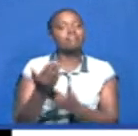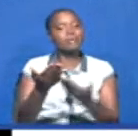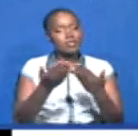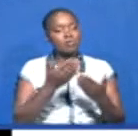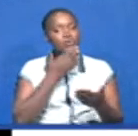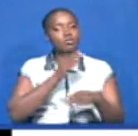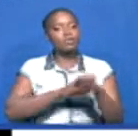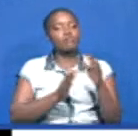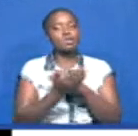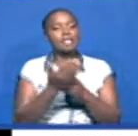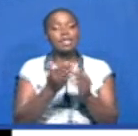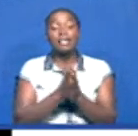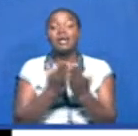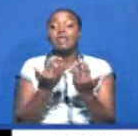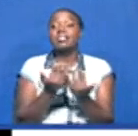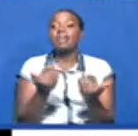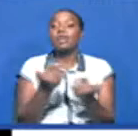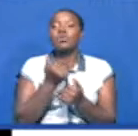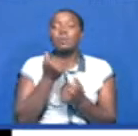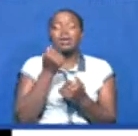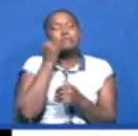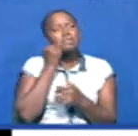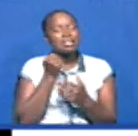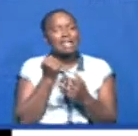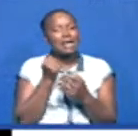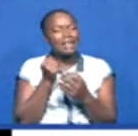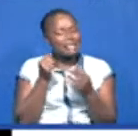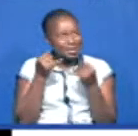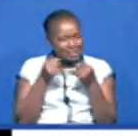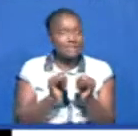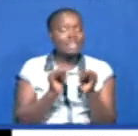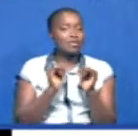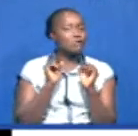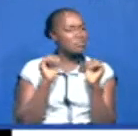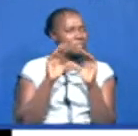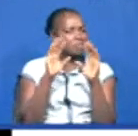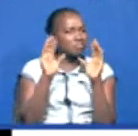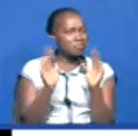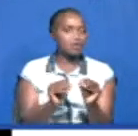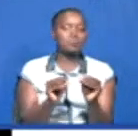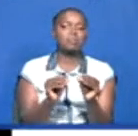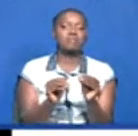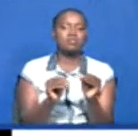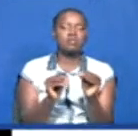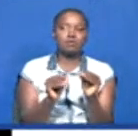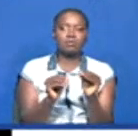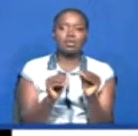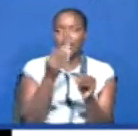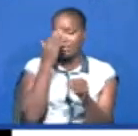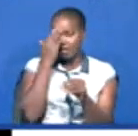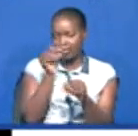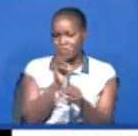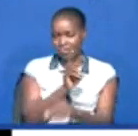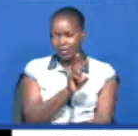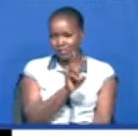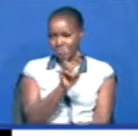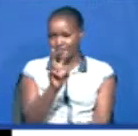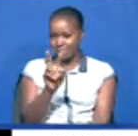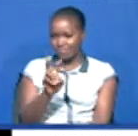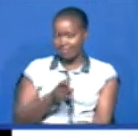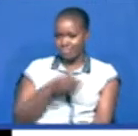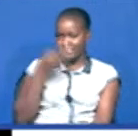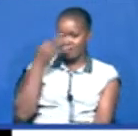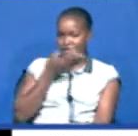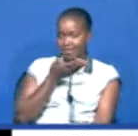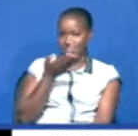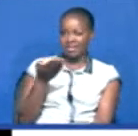And because we are dull, I will try to be as much as possible, very brief. Because I look at the faces and I see we